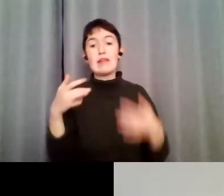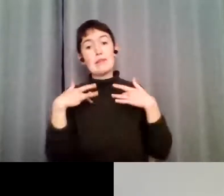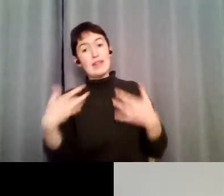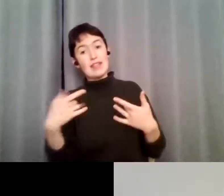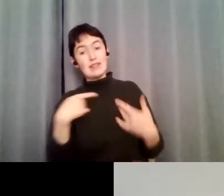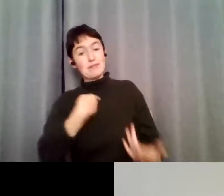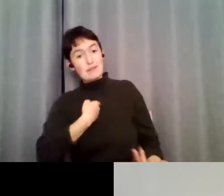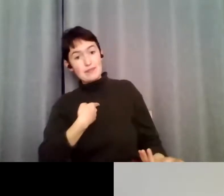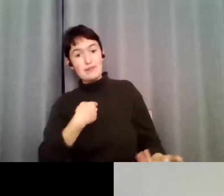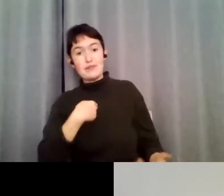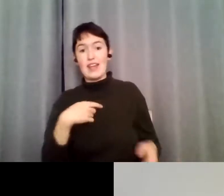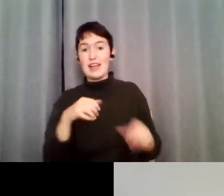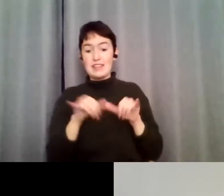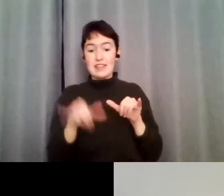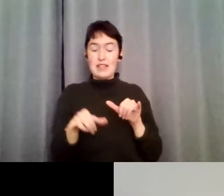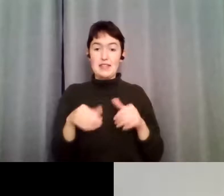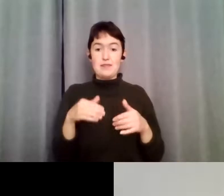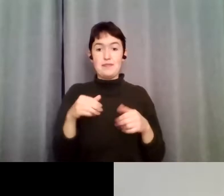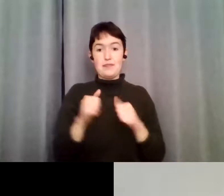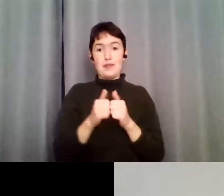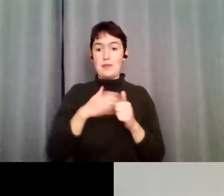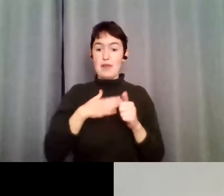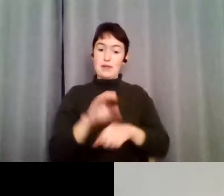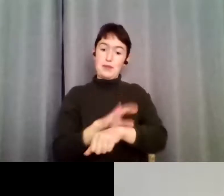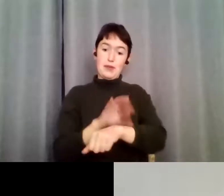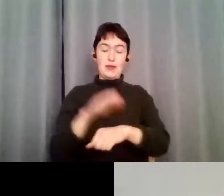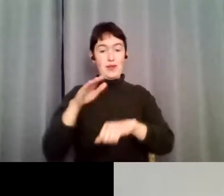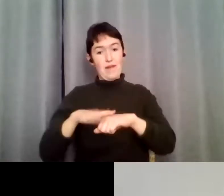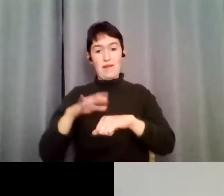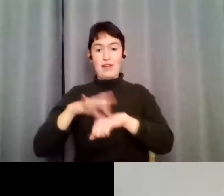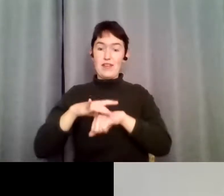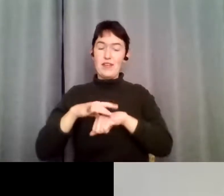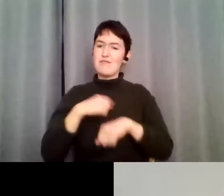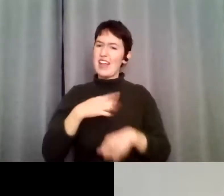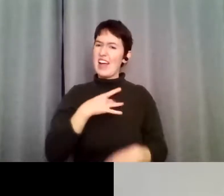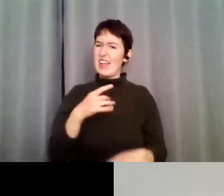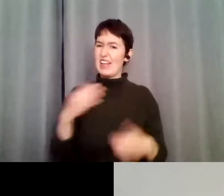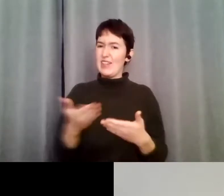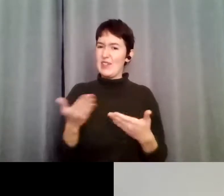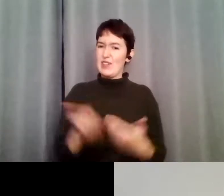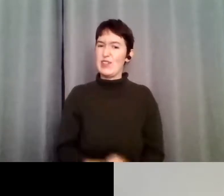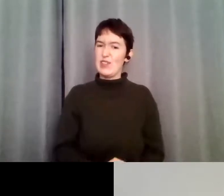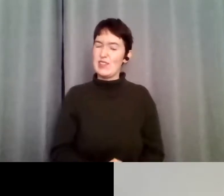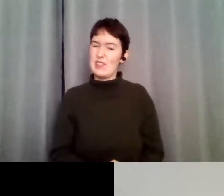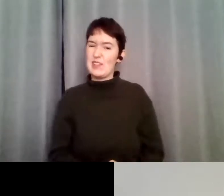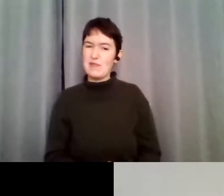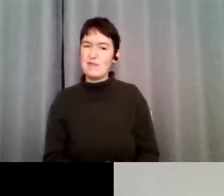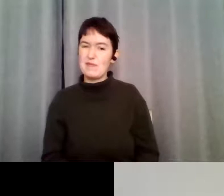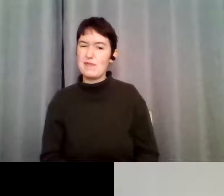computer. And yeah, you know, I think mostly because I kind of like it here. So you know, so like, I